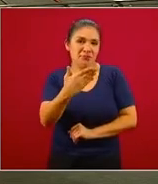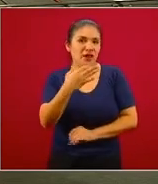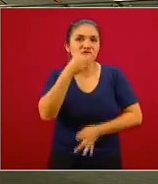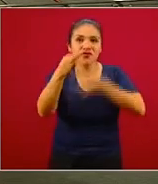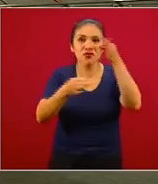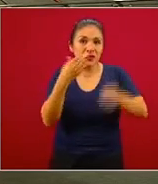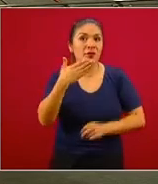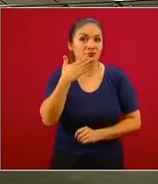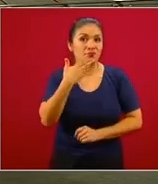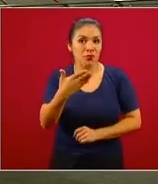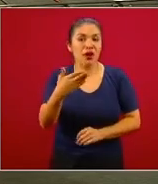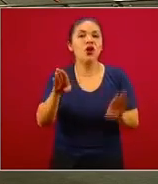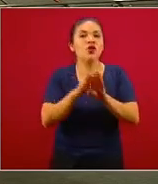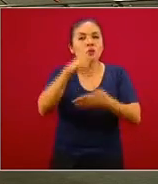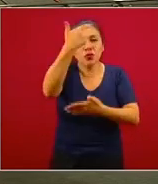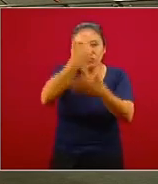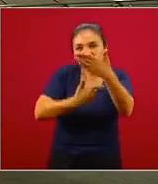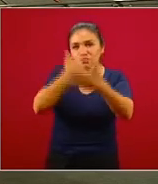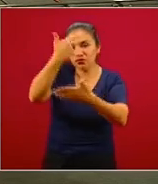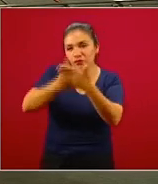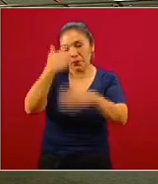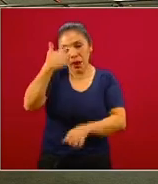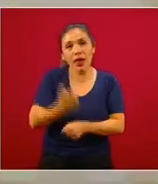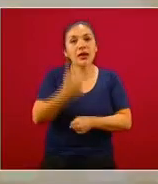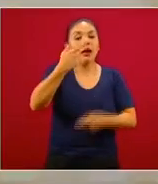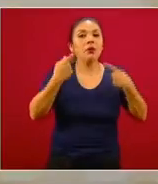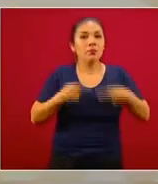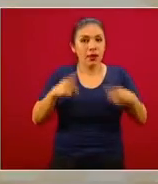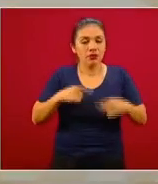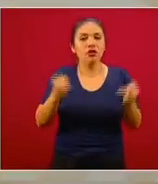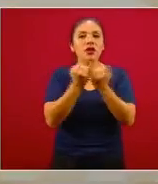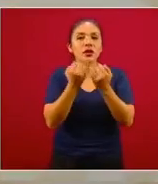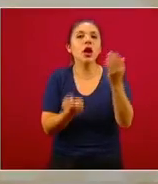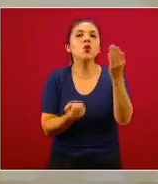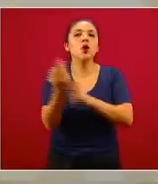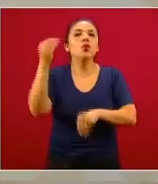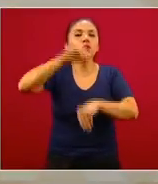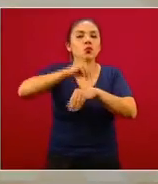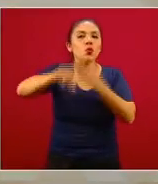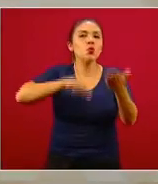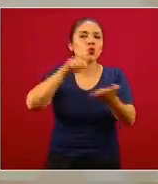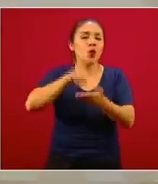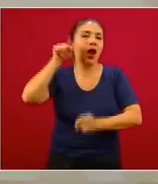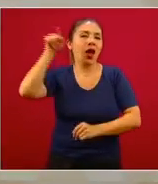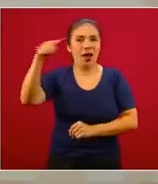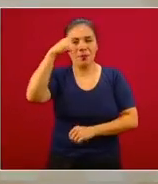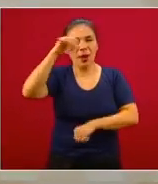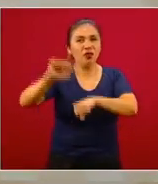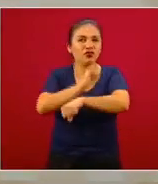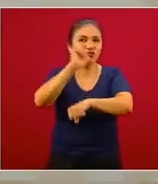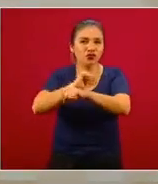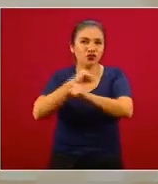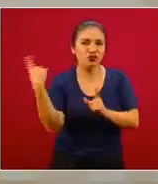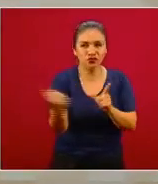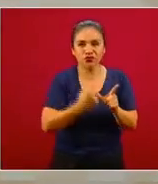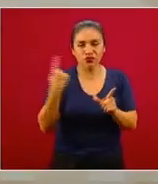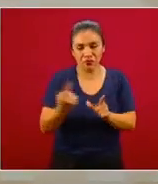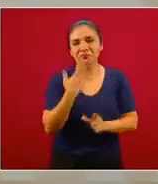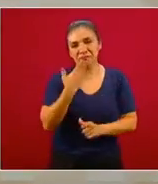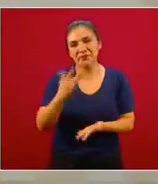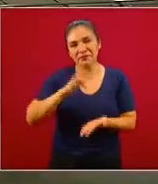surprise. This is very good news about the risk calculator and this new care unit in the Hermano